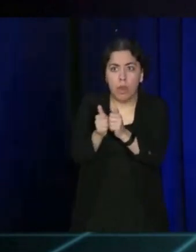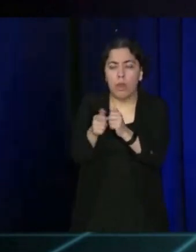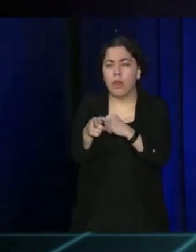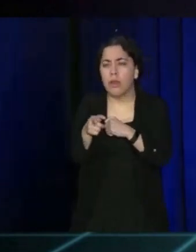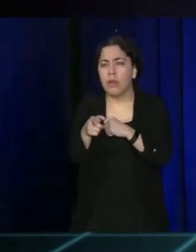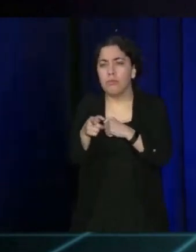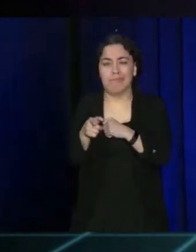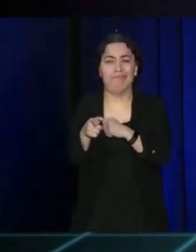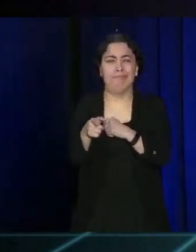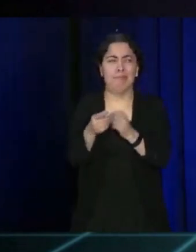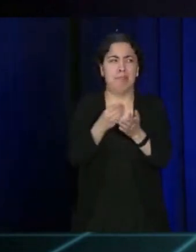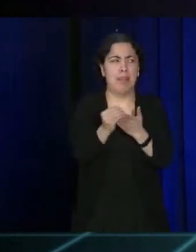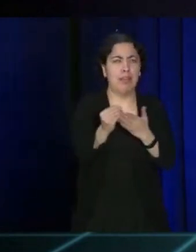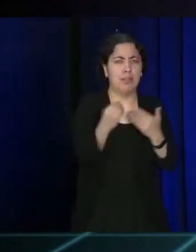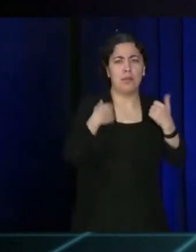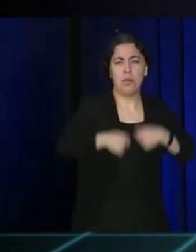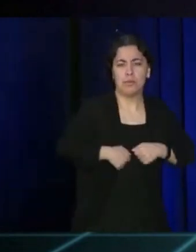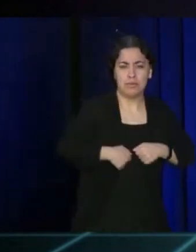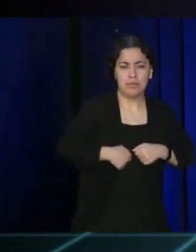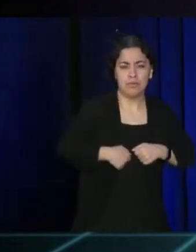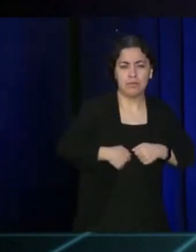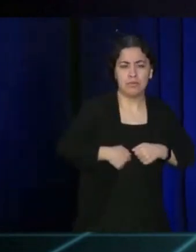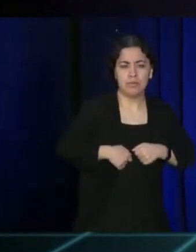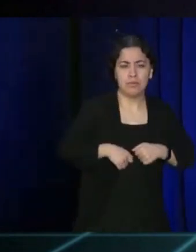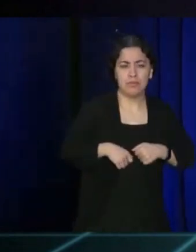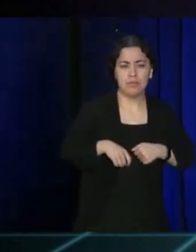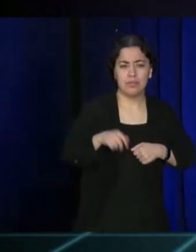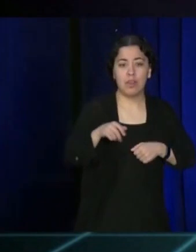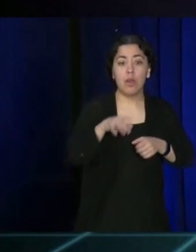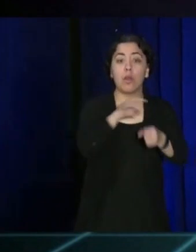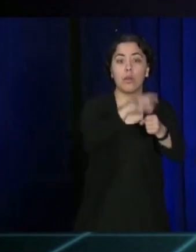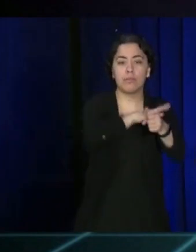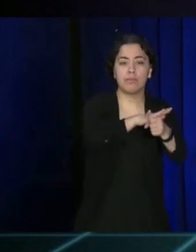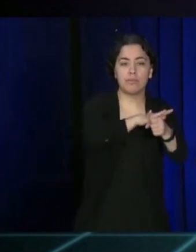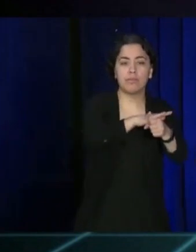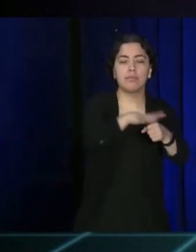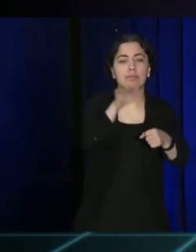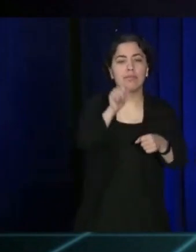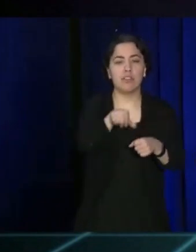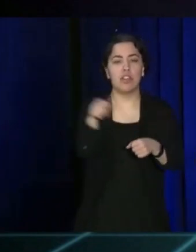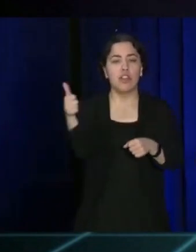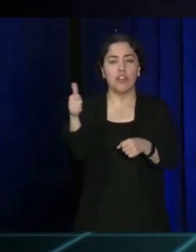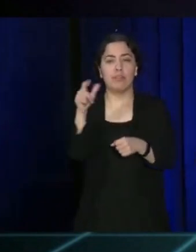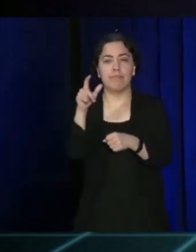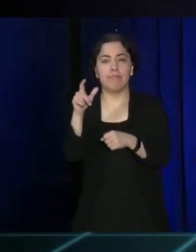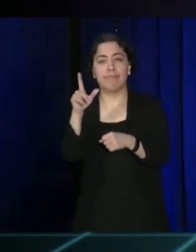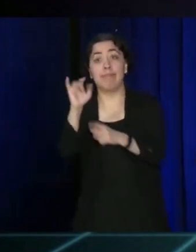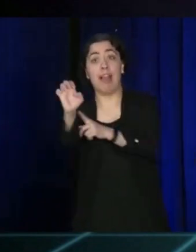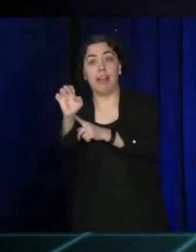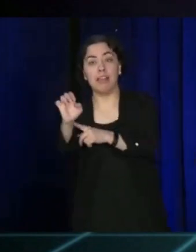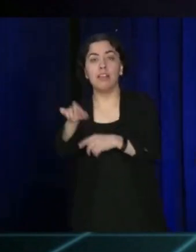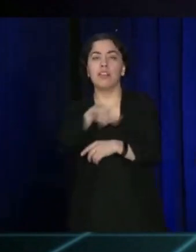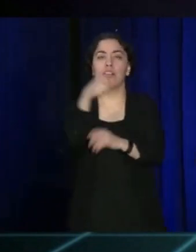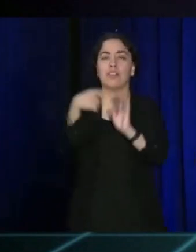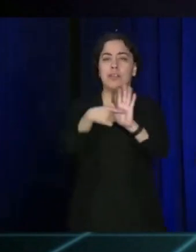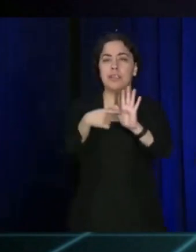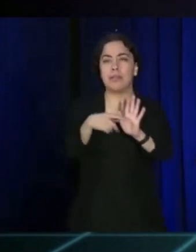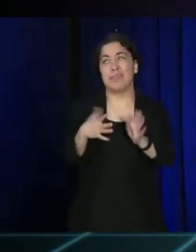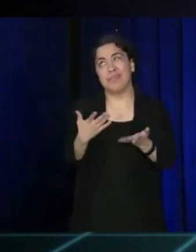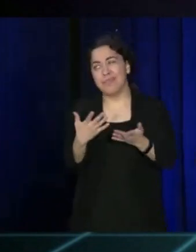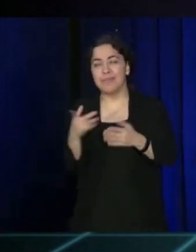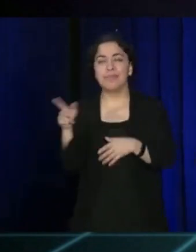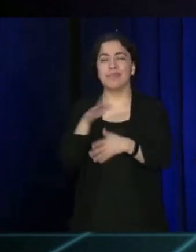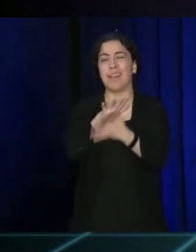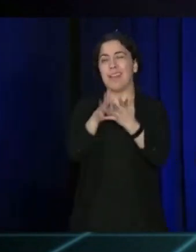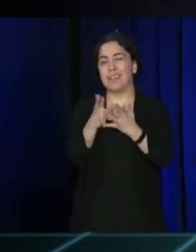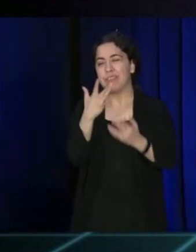lie. And then here's my least favorite, but also favorite for this example, YouTube.com. Initially, we